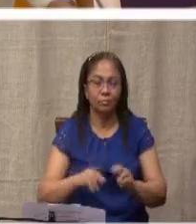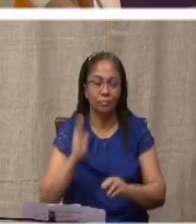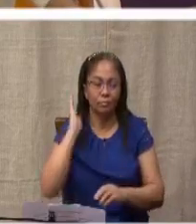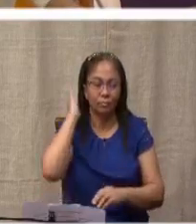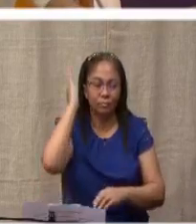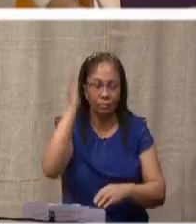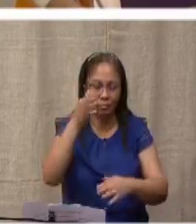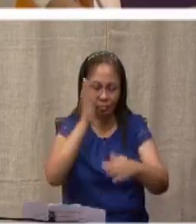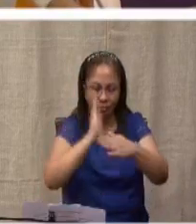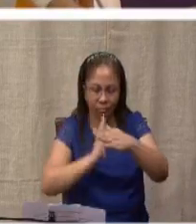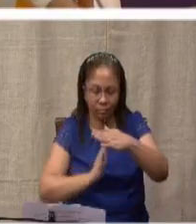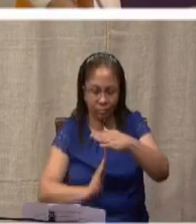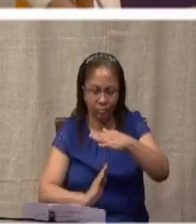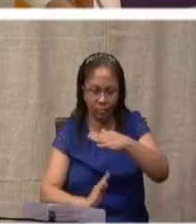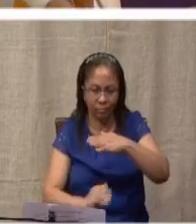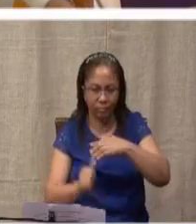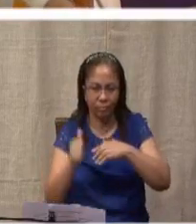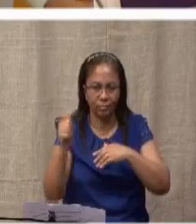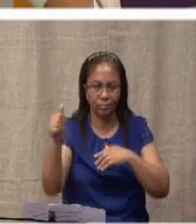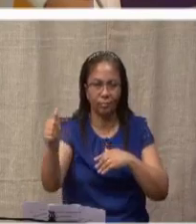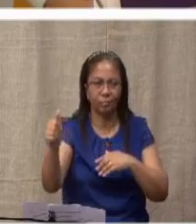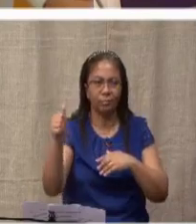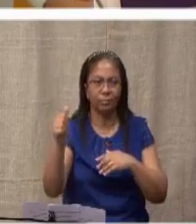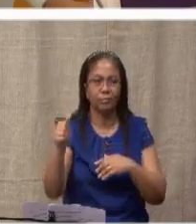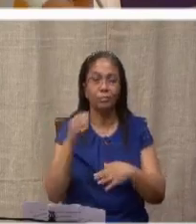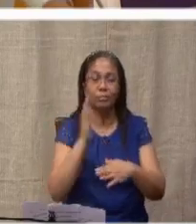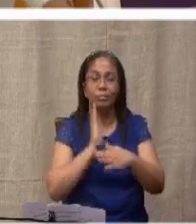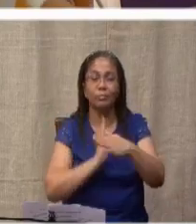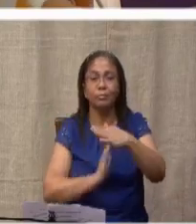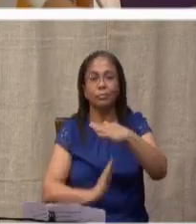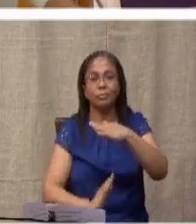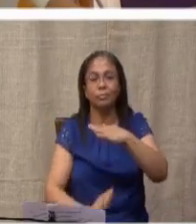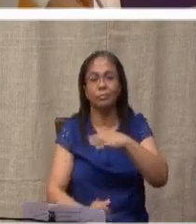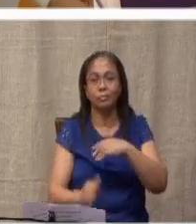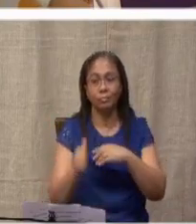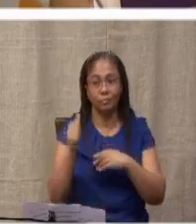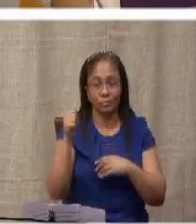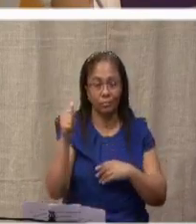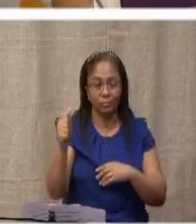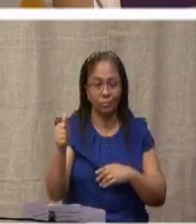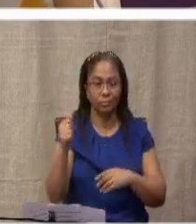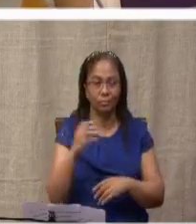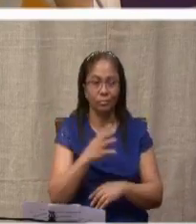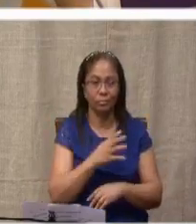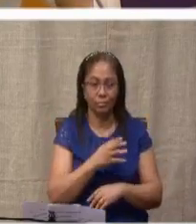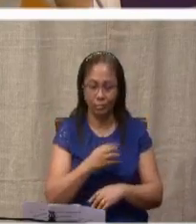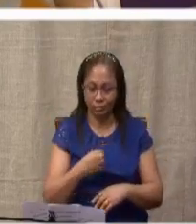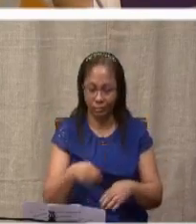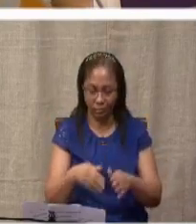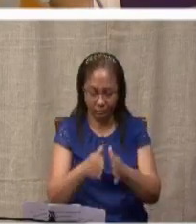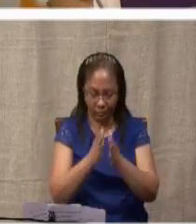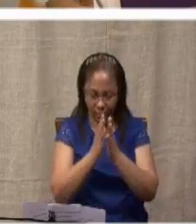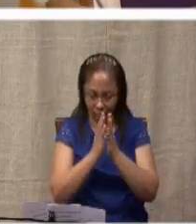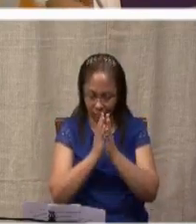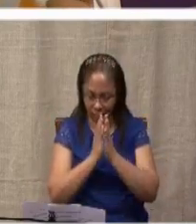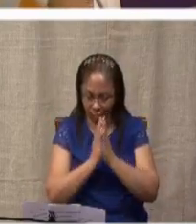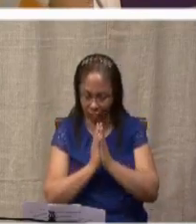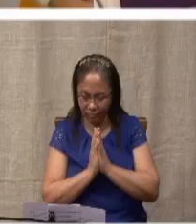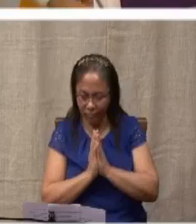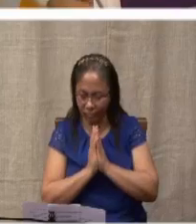would humble themselves humble themselves and